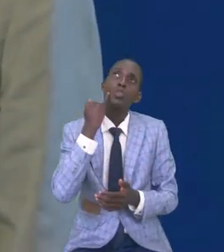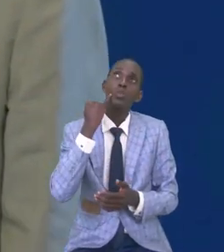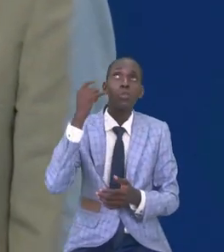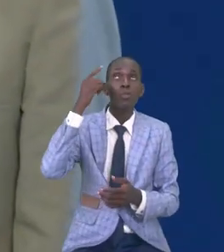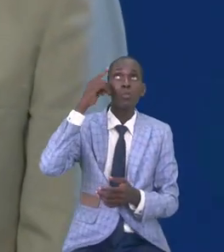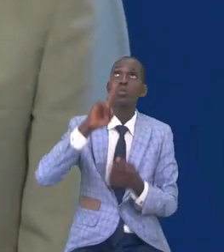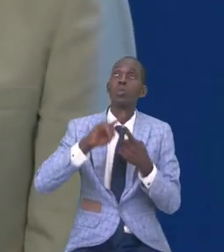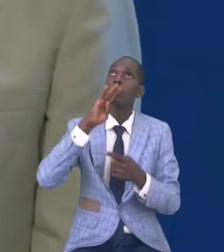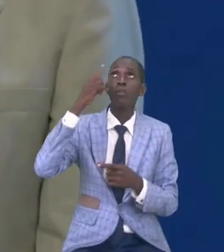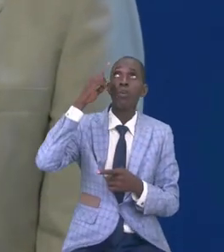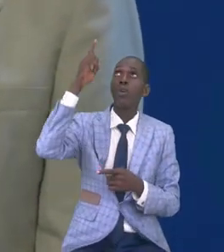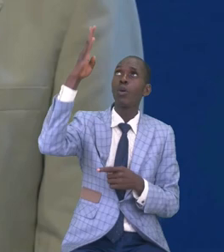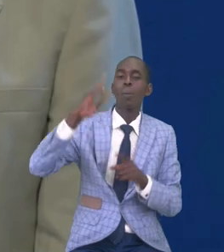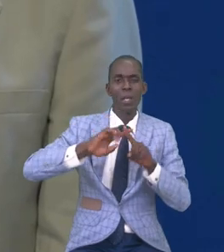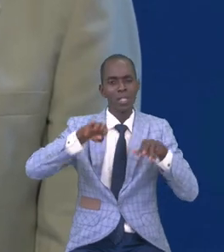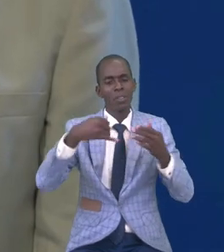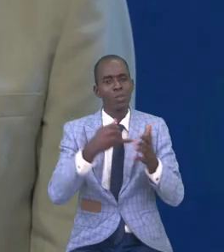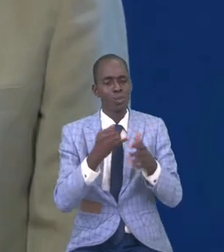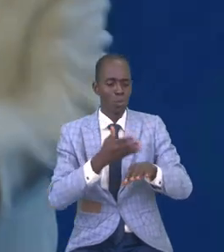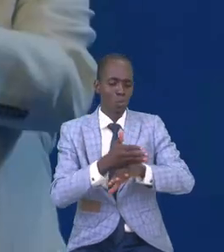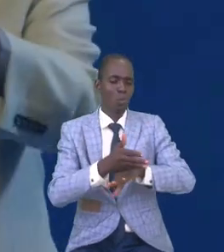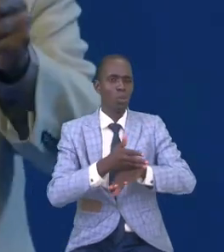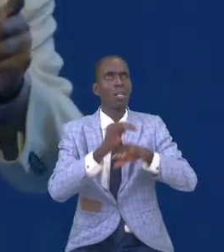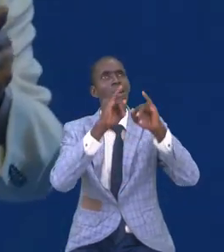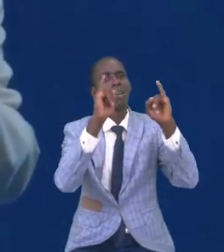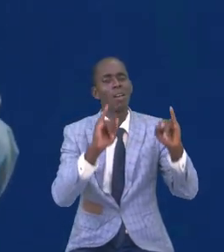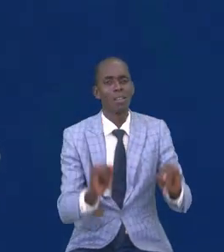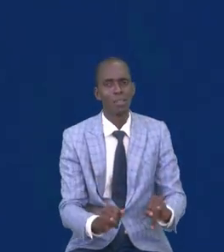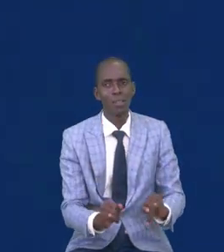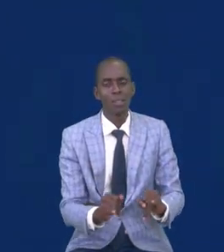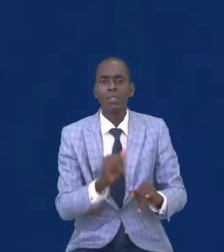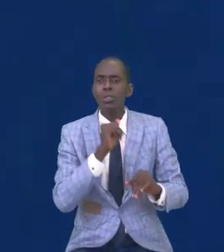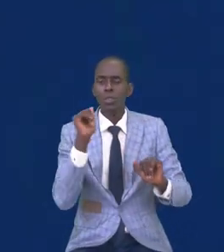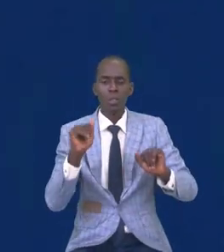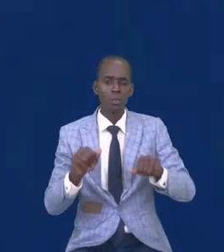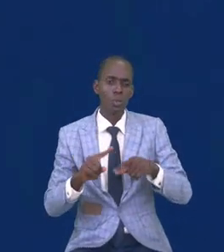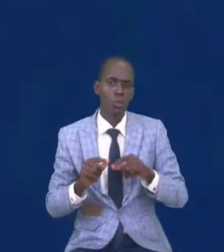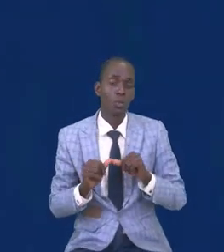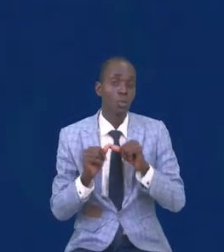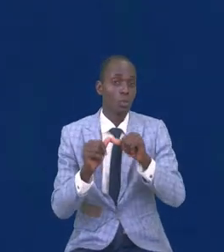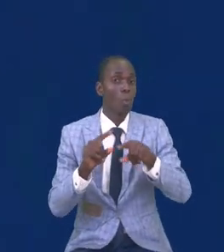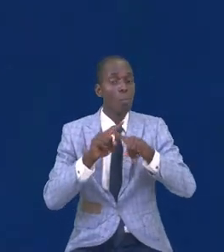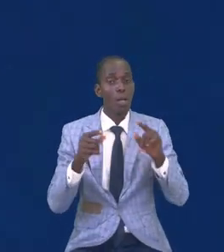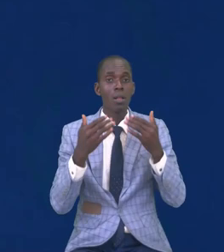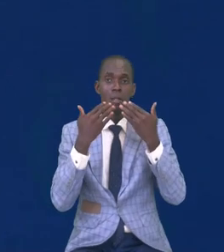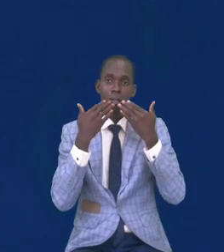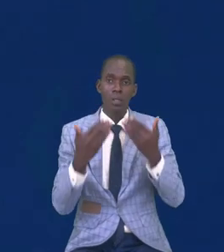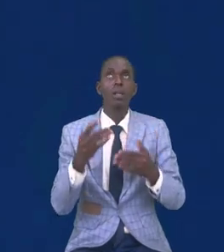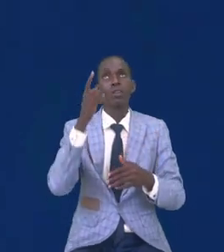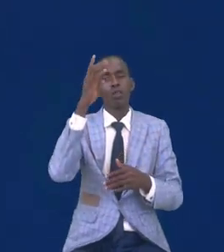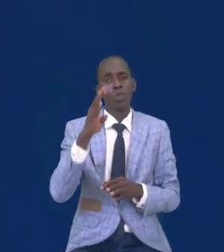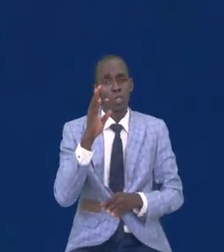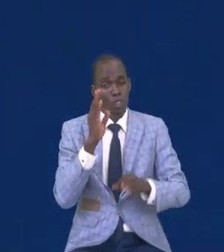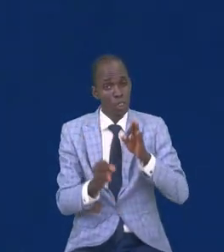to a wooden idol. They didn't continue, but thank God they